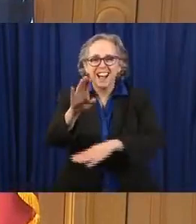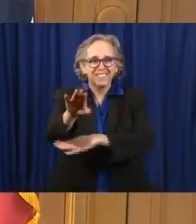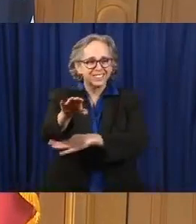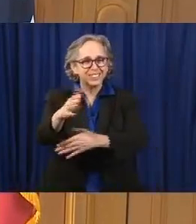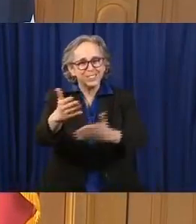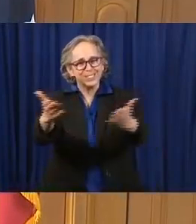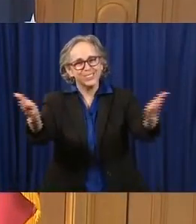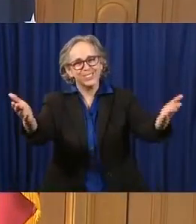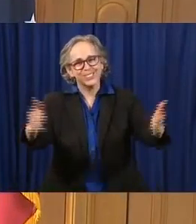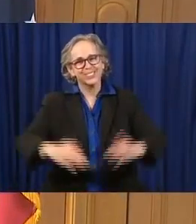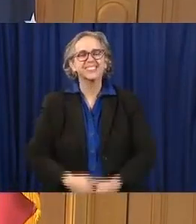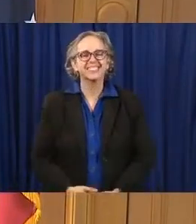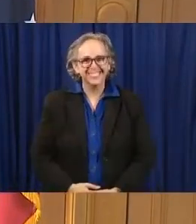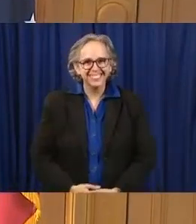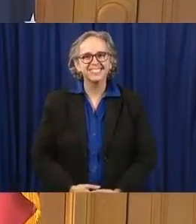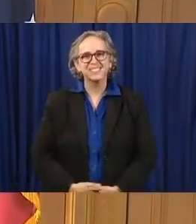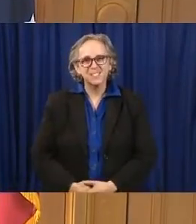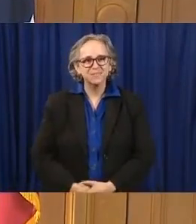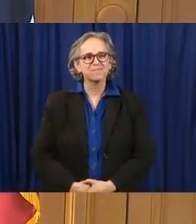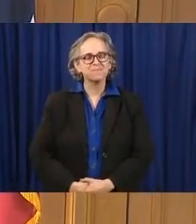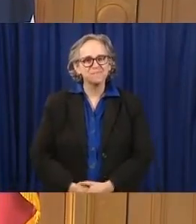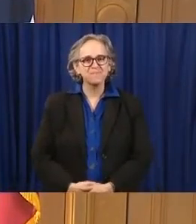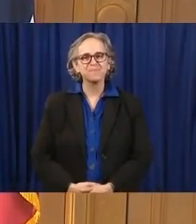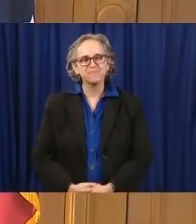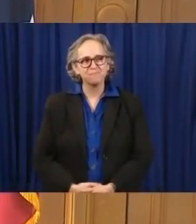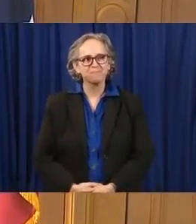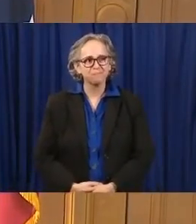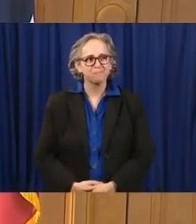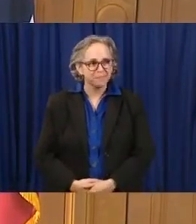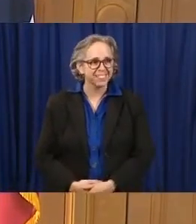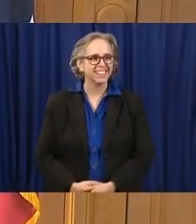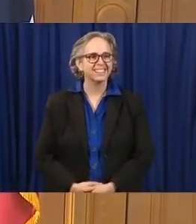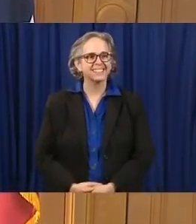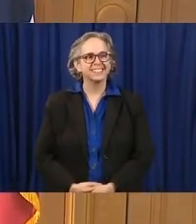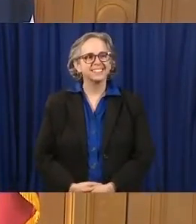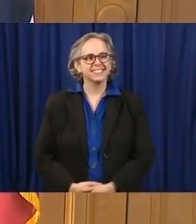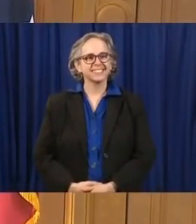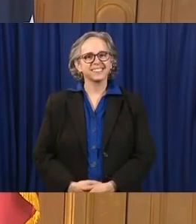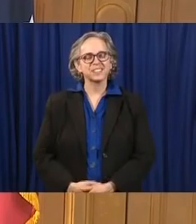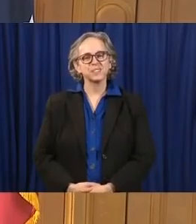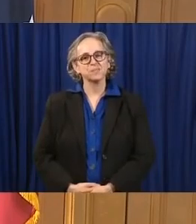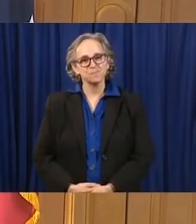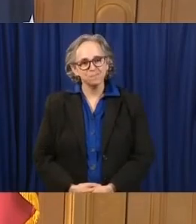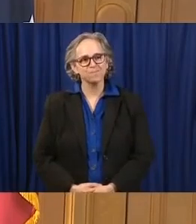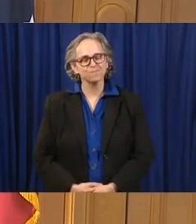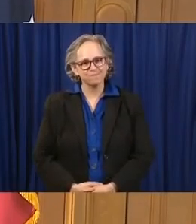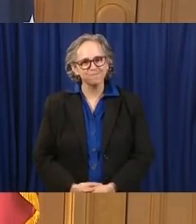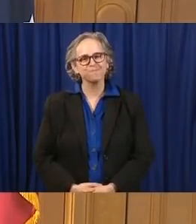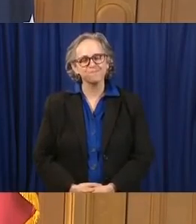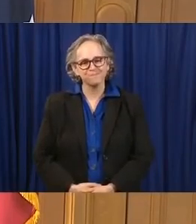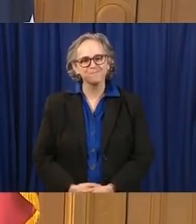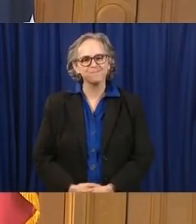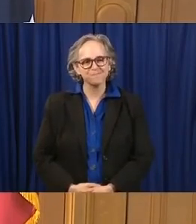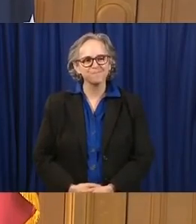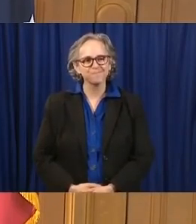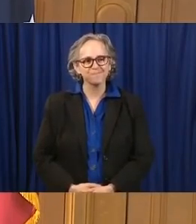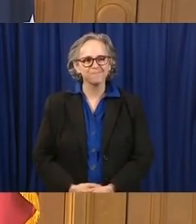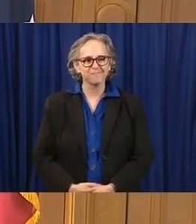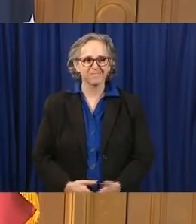NBC4. We have 50 more deaths in Ohio from coronavirus. Governor Mike DeWine and ODH providing an update today. My tradition